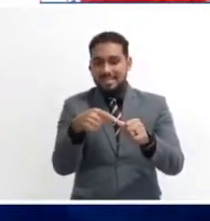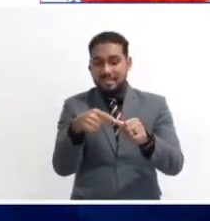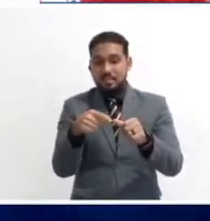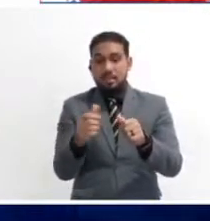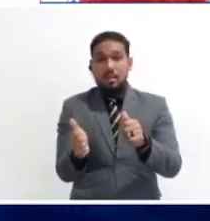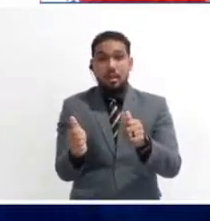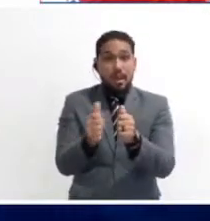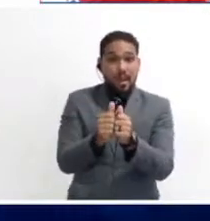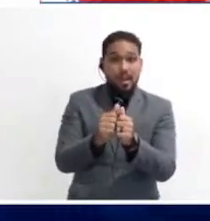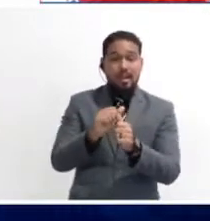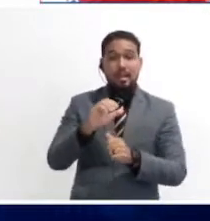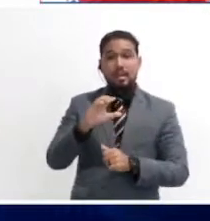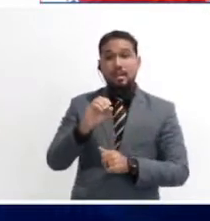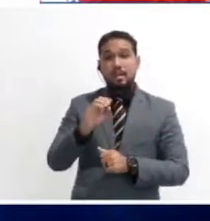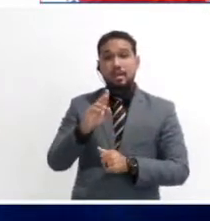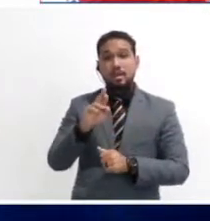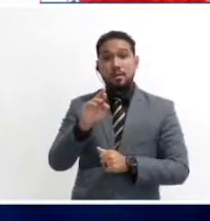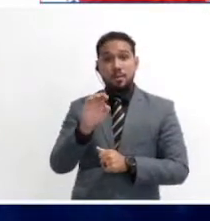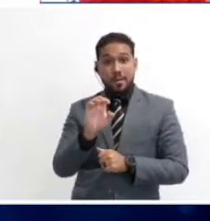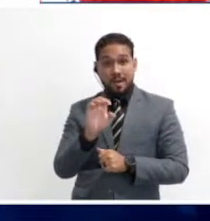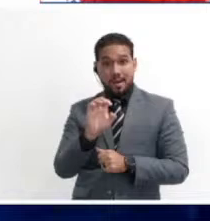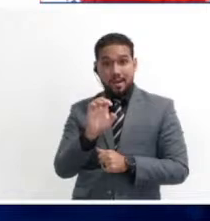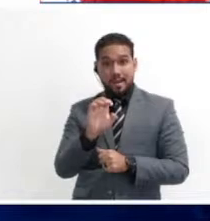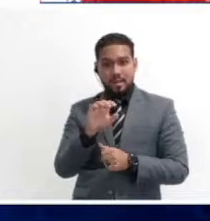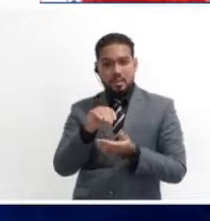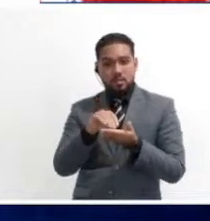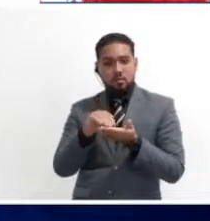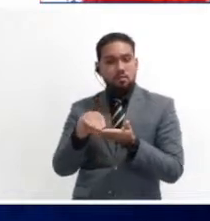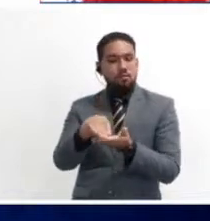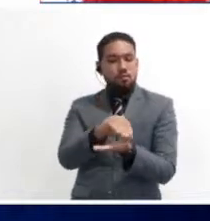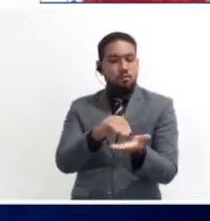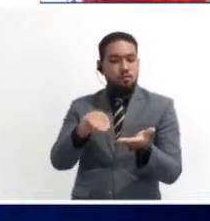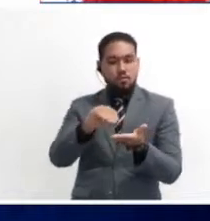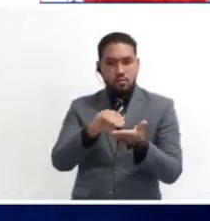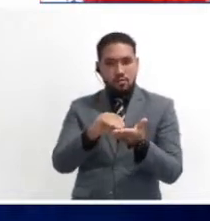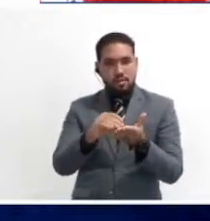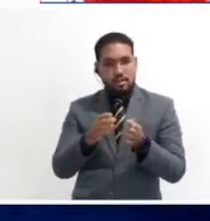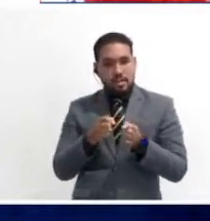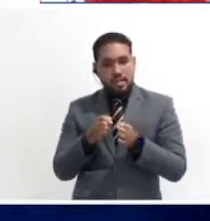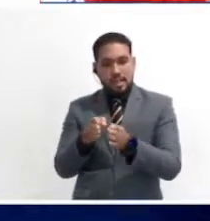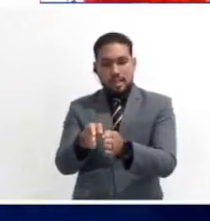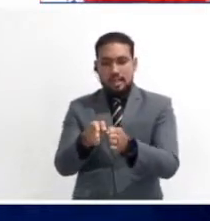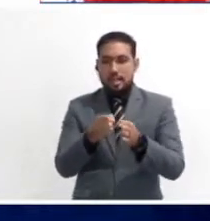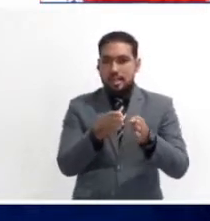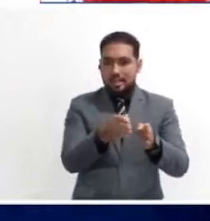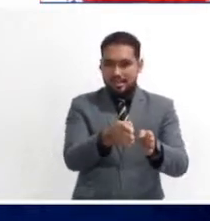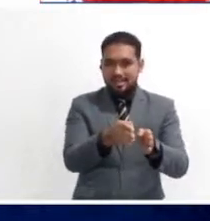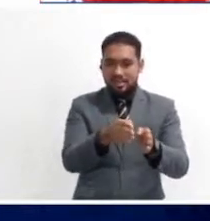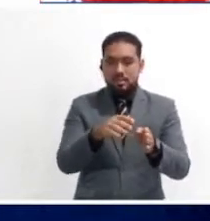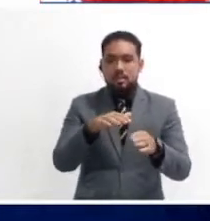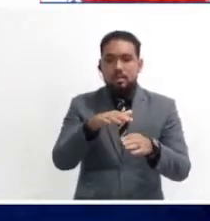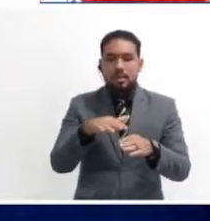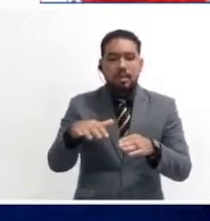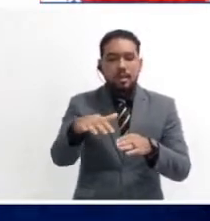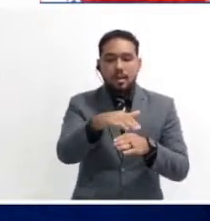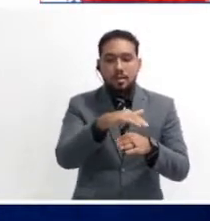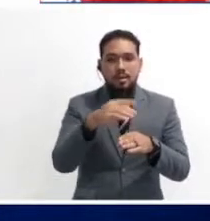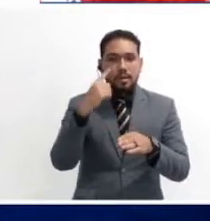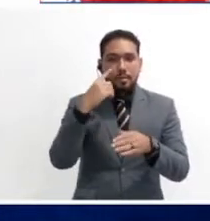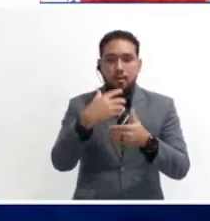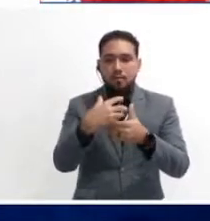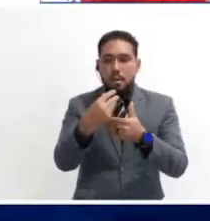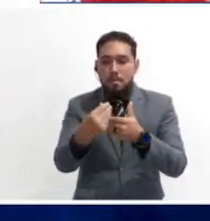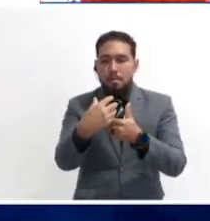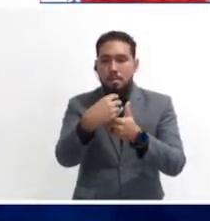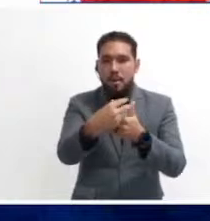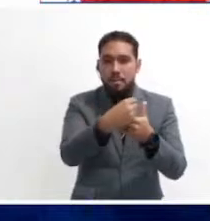forms both the via and the interconnect trace at the same time. And we'll see this similar kind of